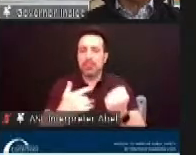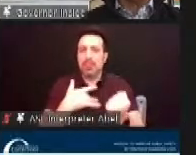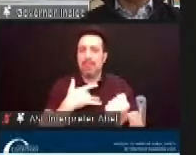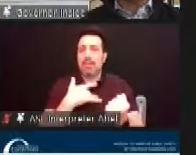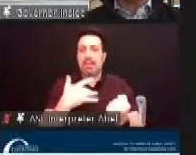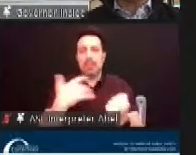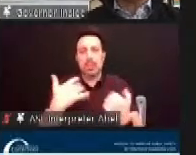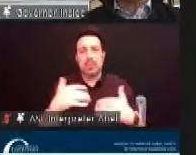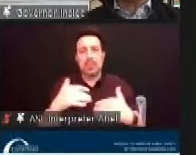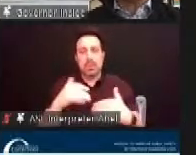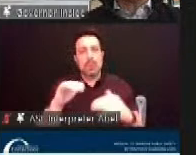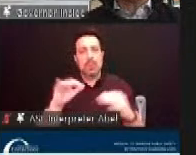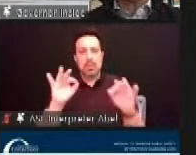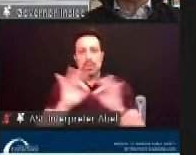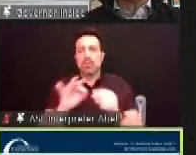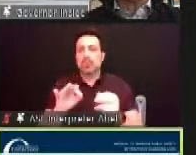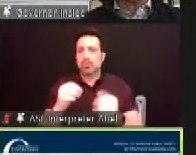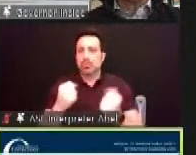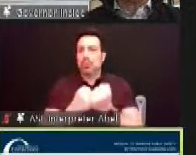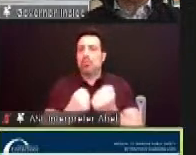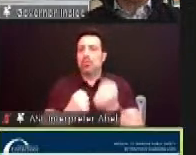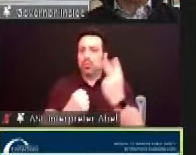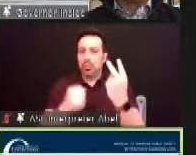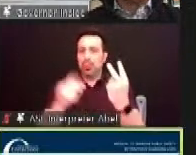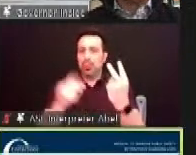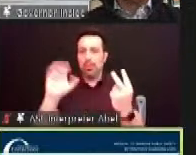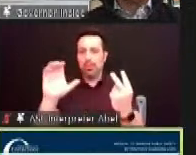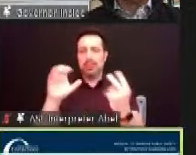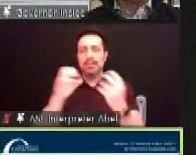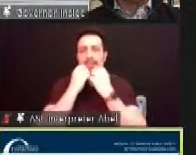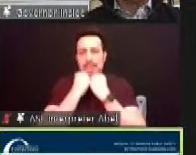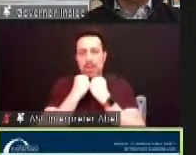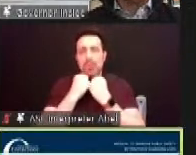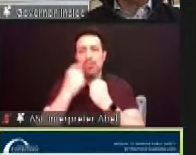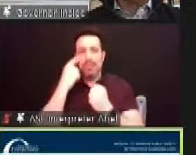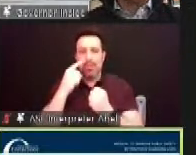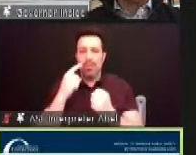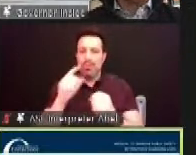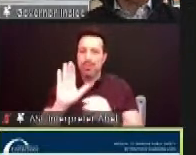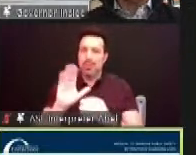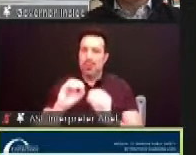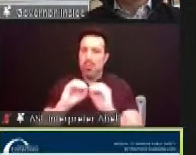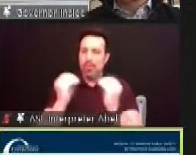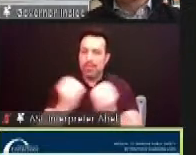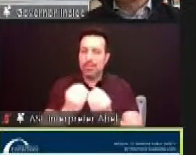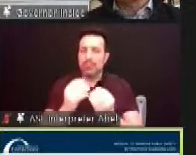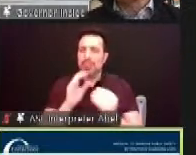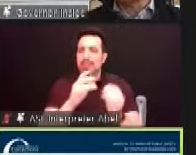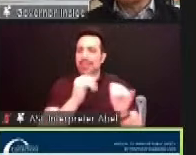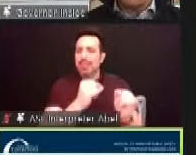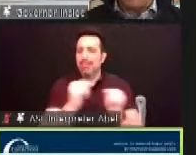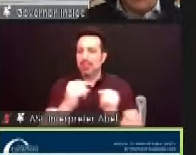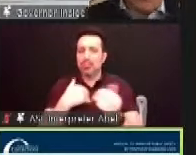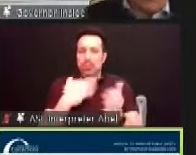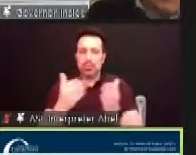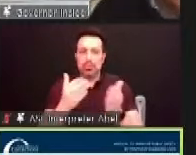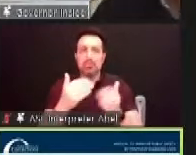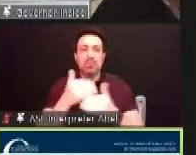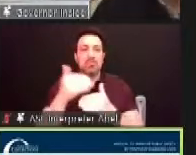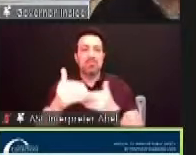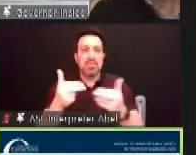really supports 2 of DOC's values that are just critical to the organization and the individuals that we serve. Next